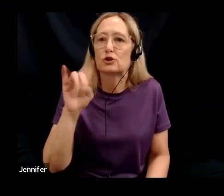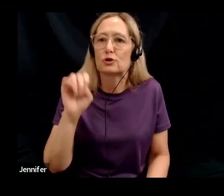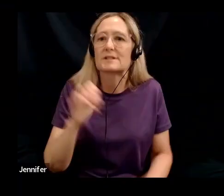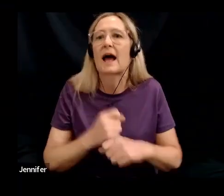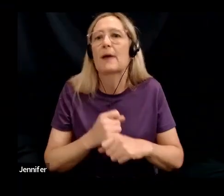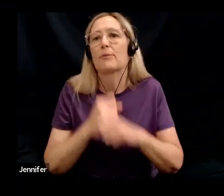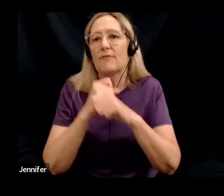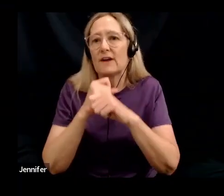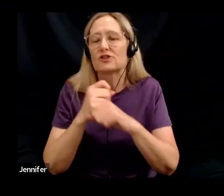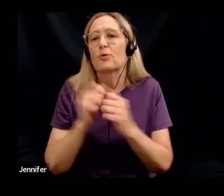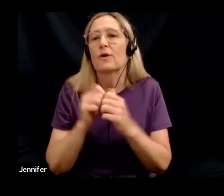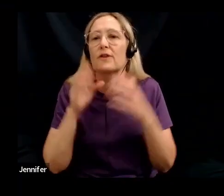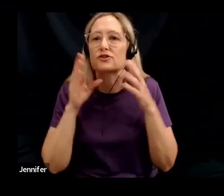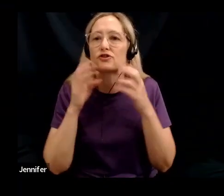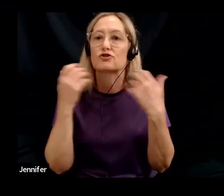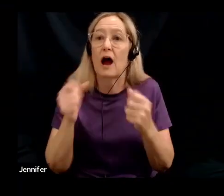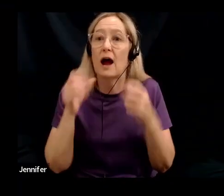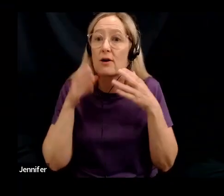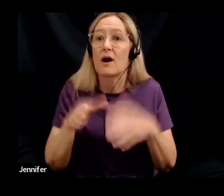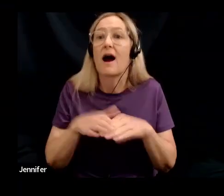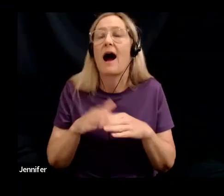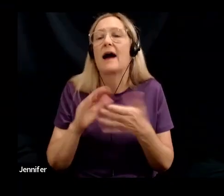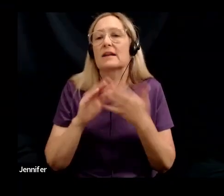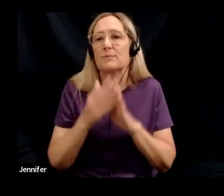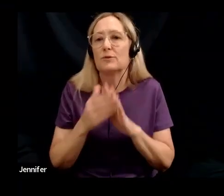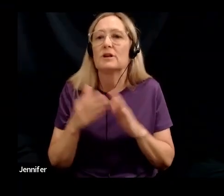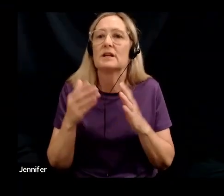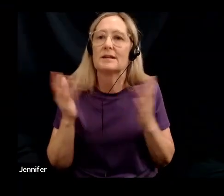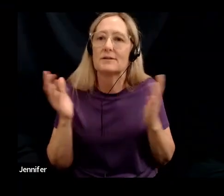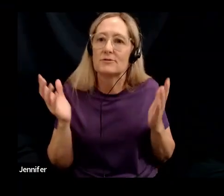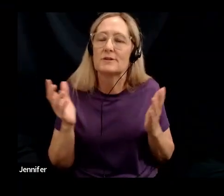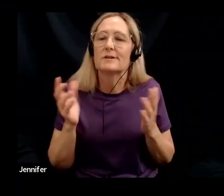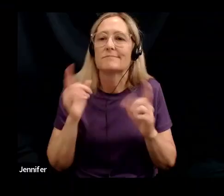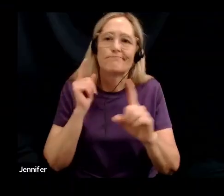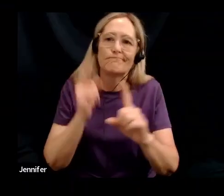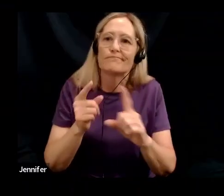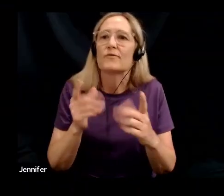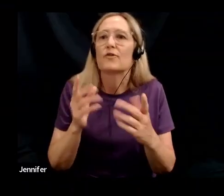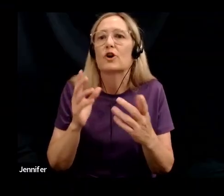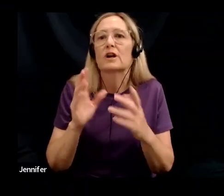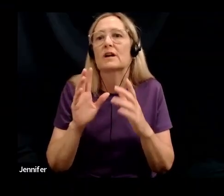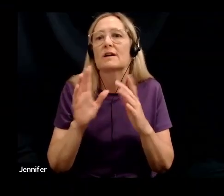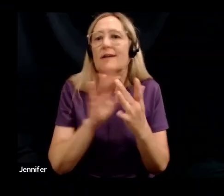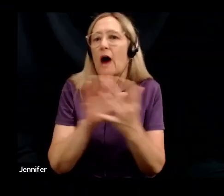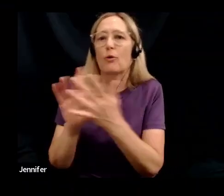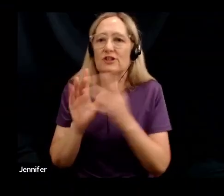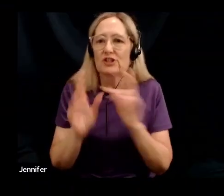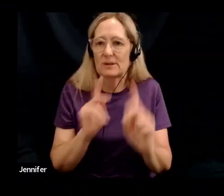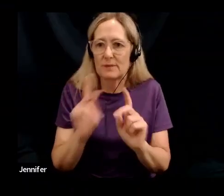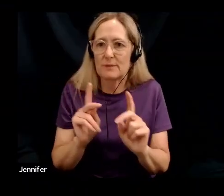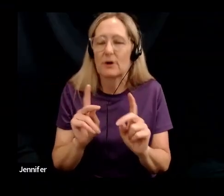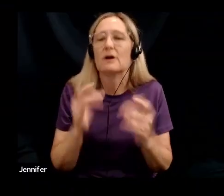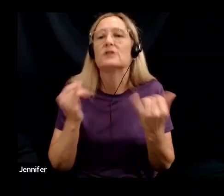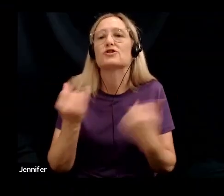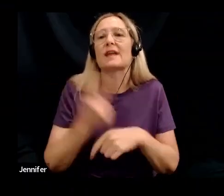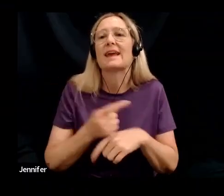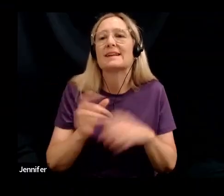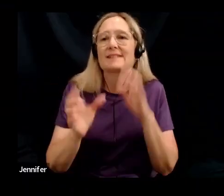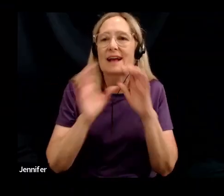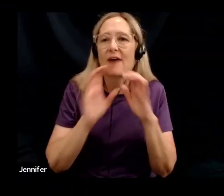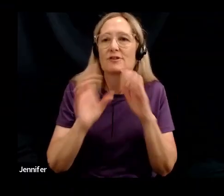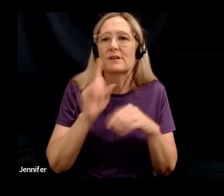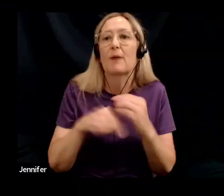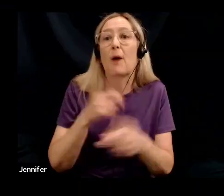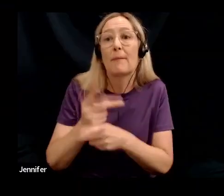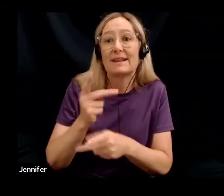with a strong focus on community-driven, accessible outreach. Today's session is an essential conversation about maintaining